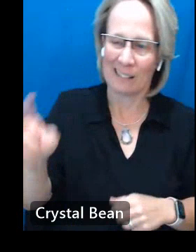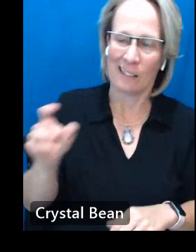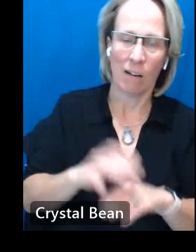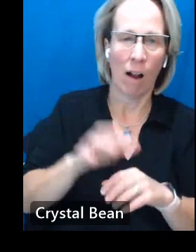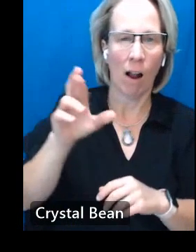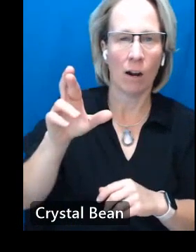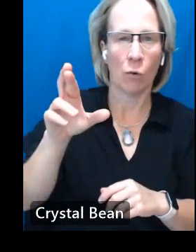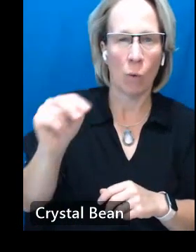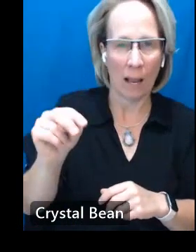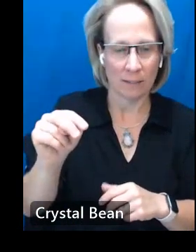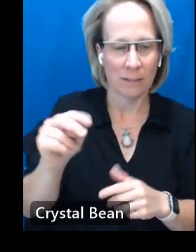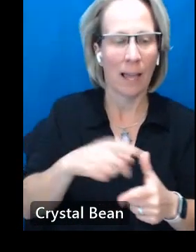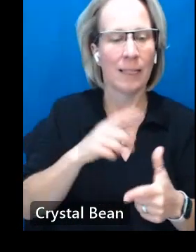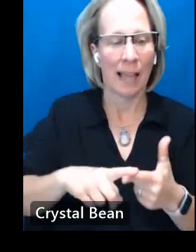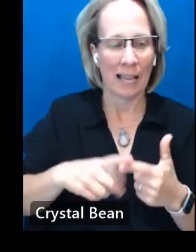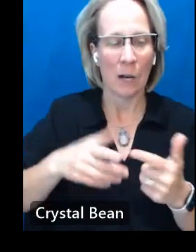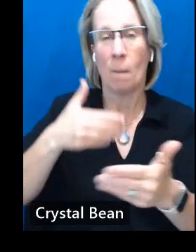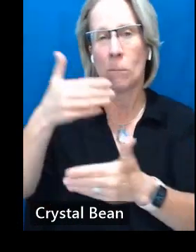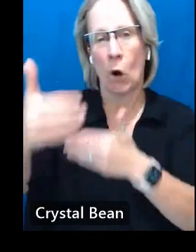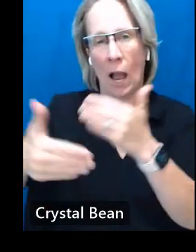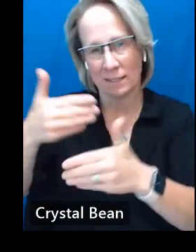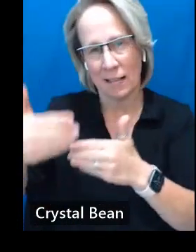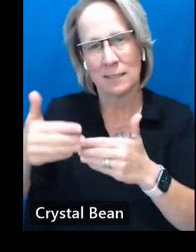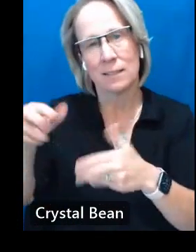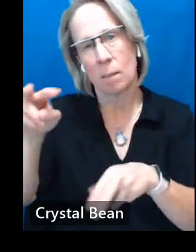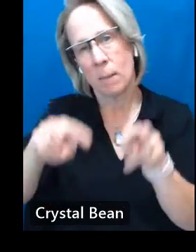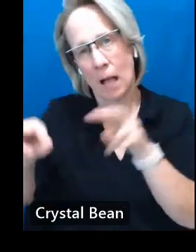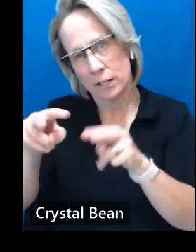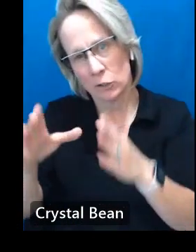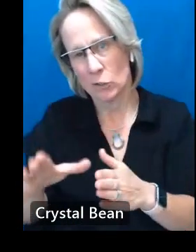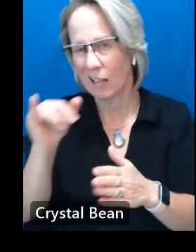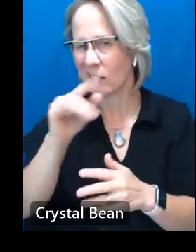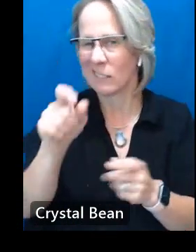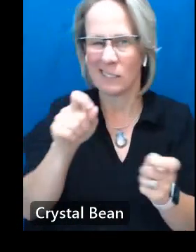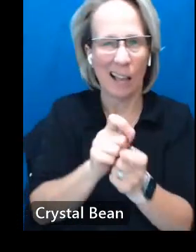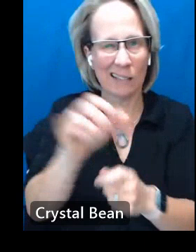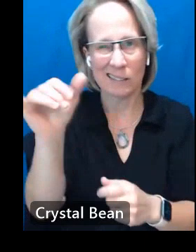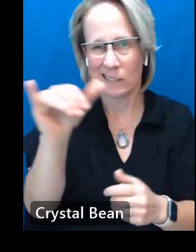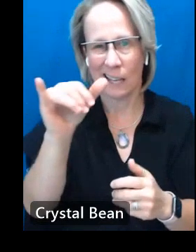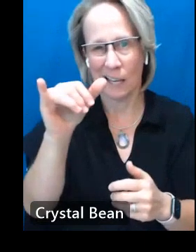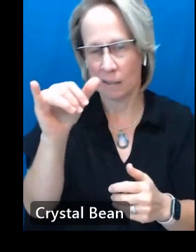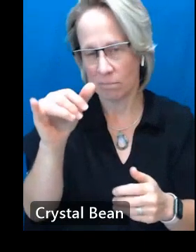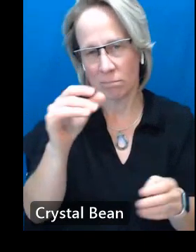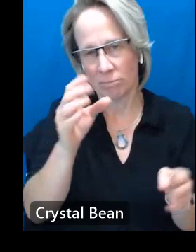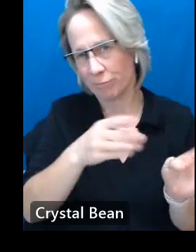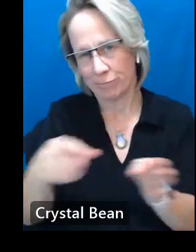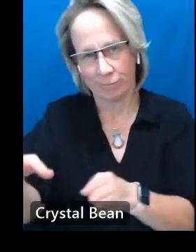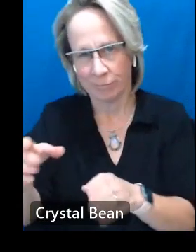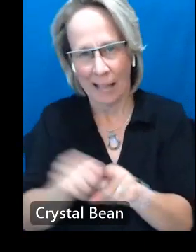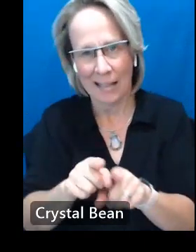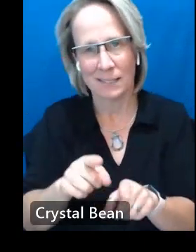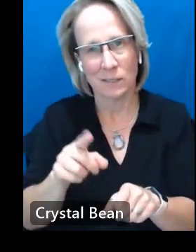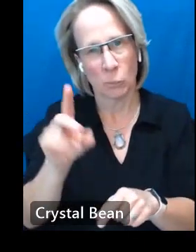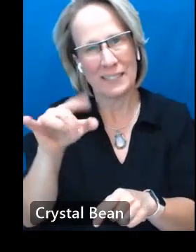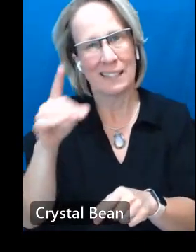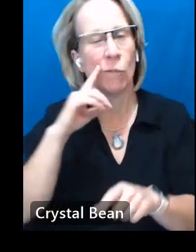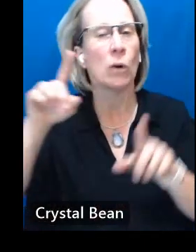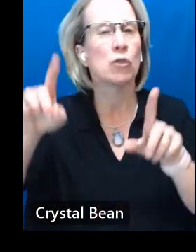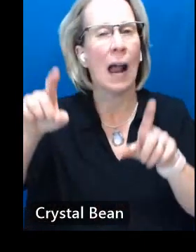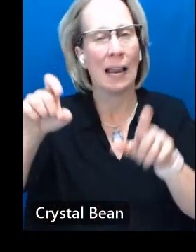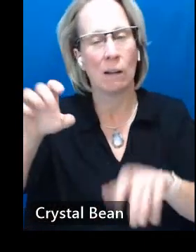monitor. Report manager is the same exact sequence as we did for the trial balance report. Okay, so you have to go through that whole